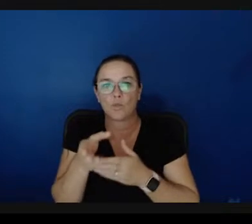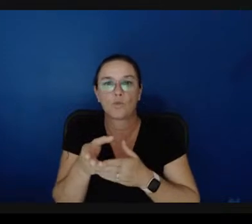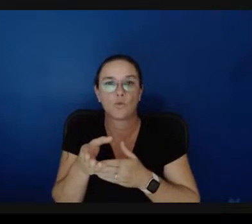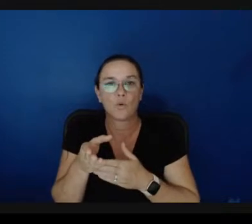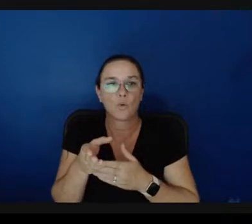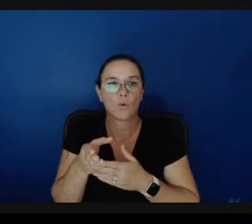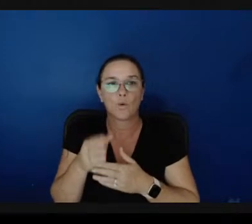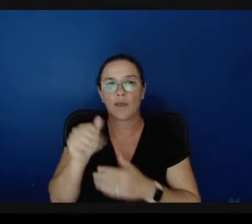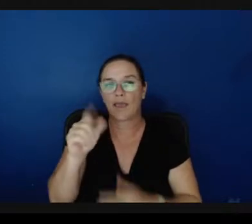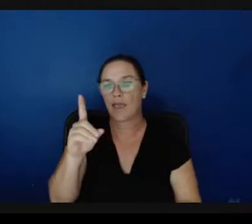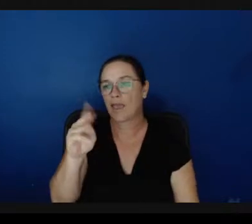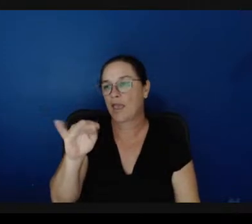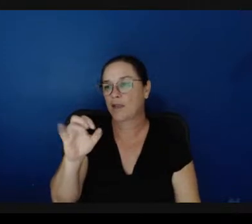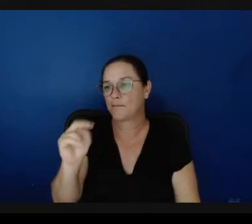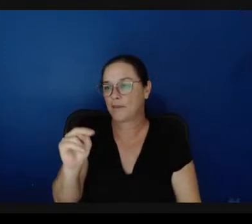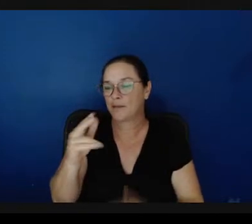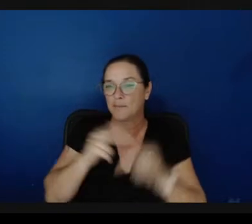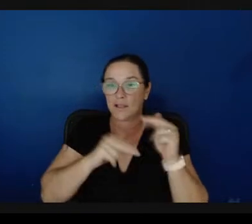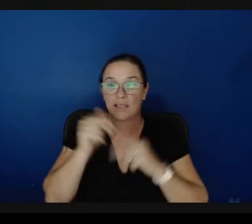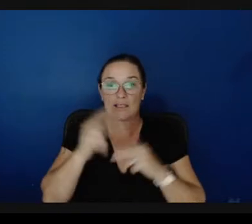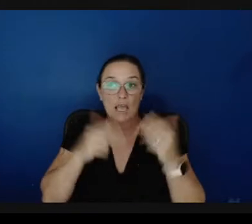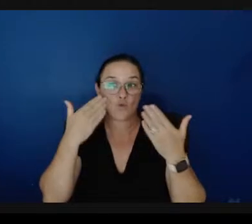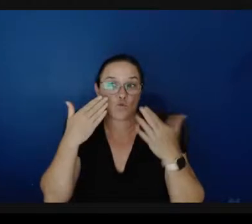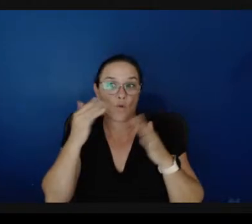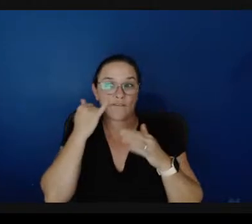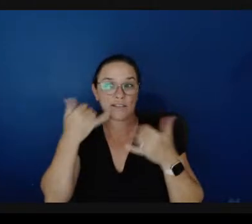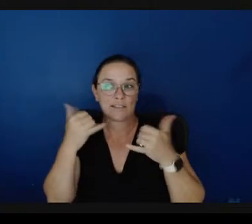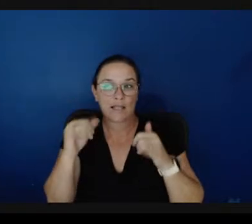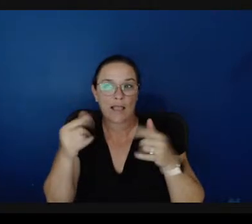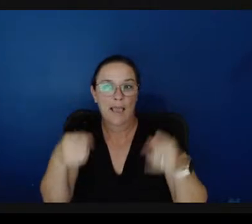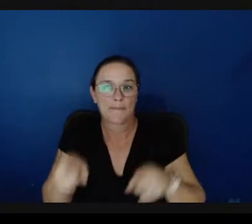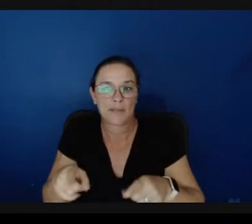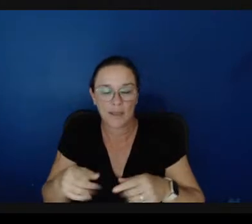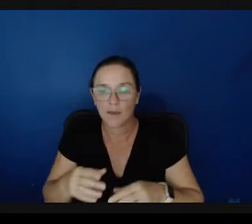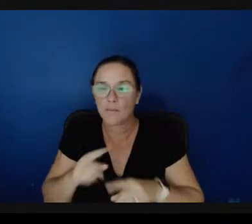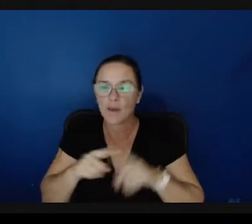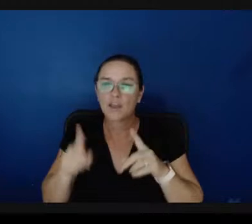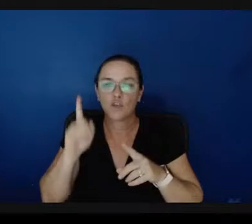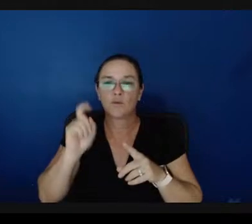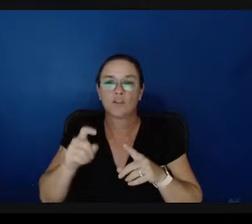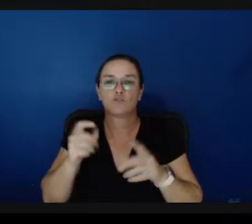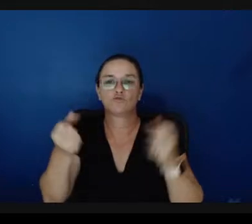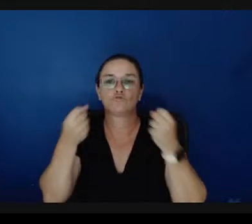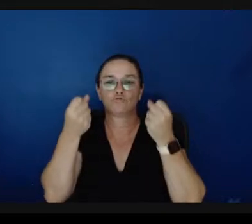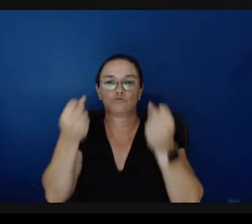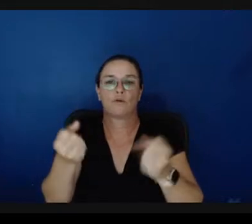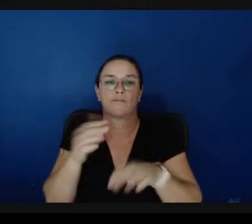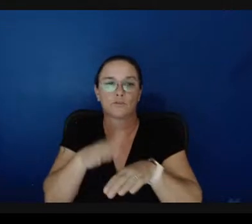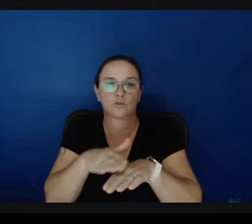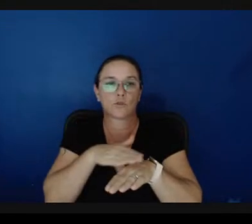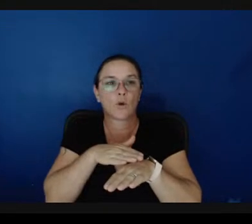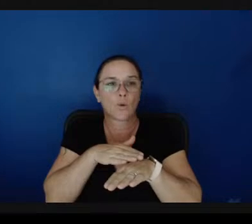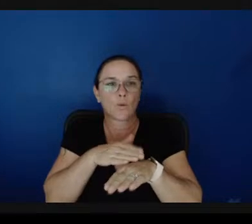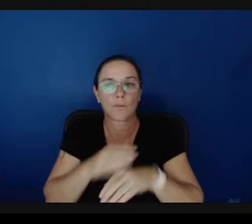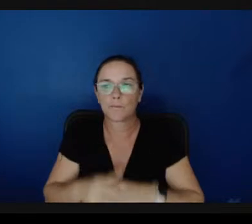park today, so I don't know if this is still ongoing. Just go slow in there, especially once the gates close at night.